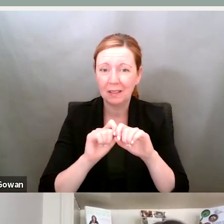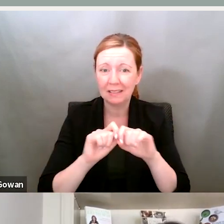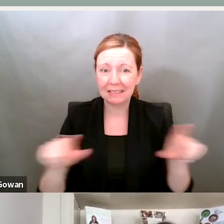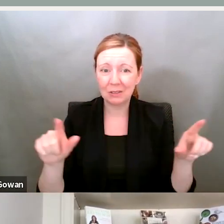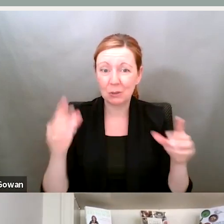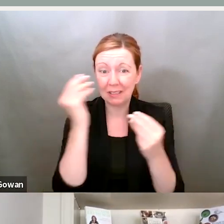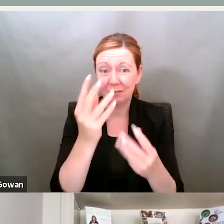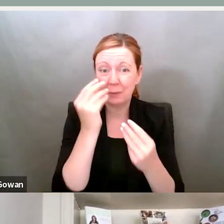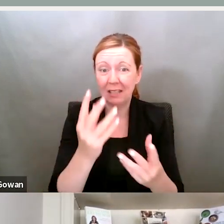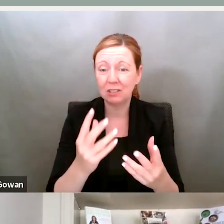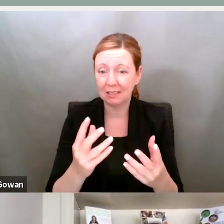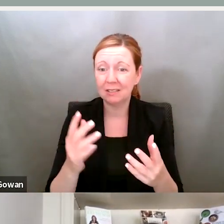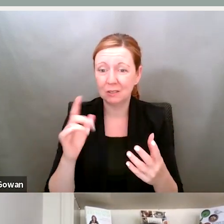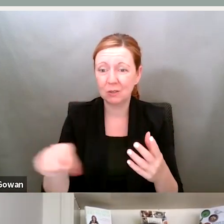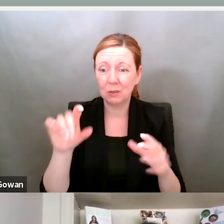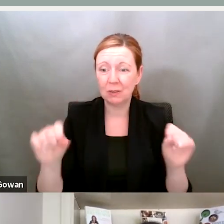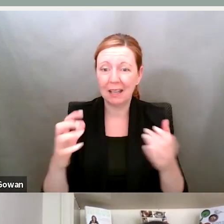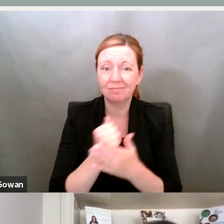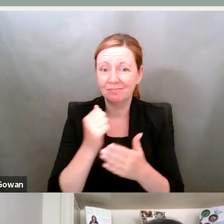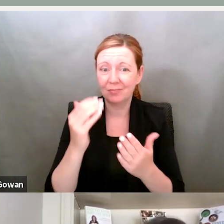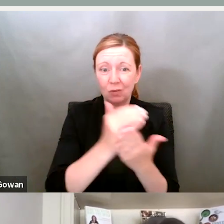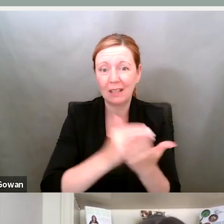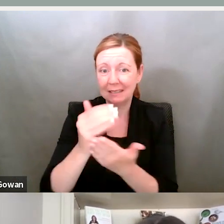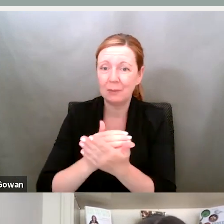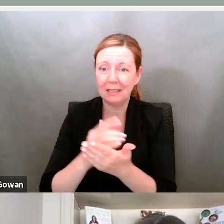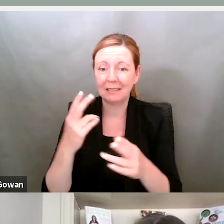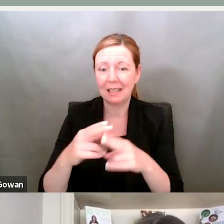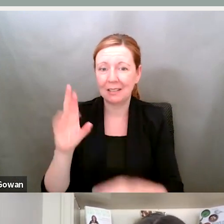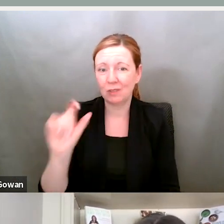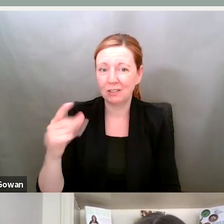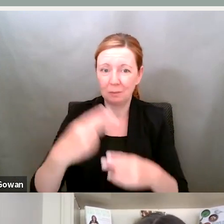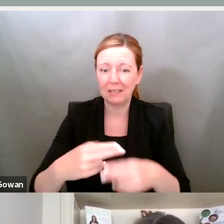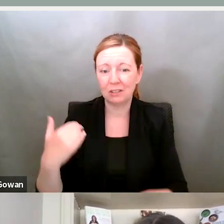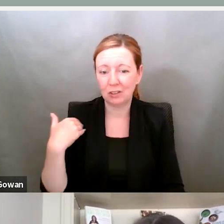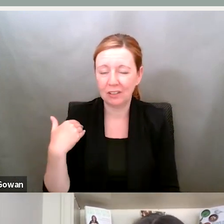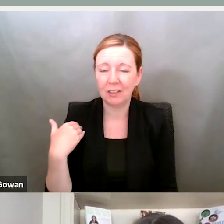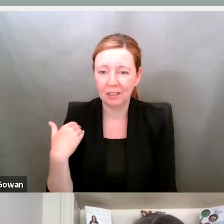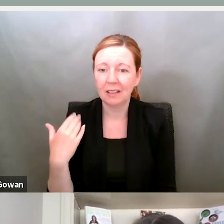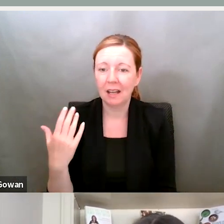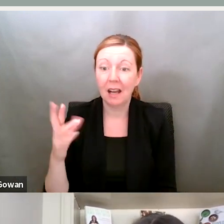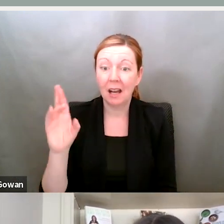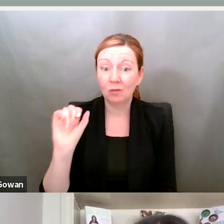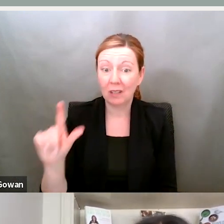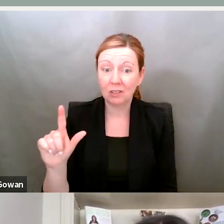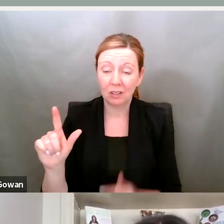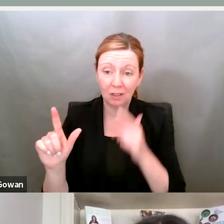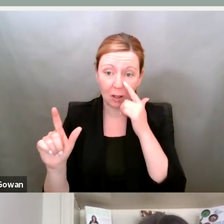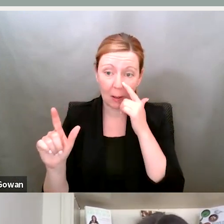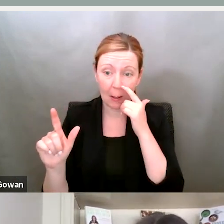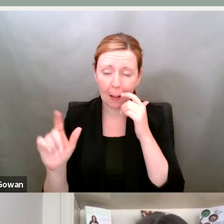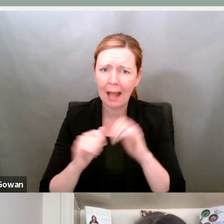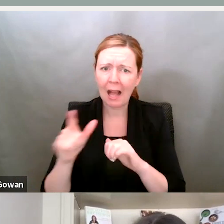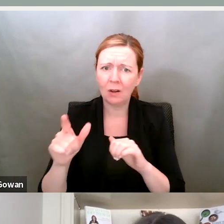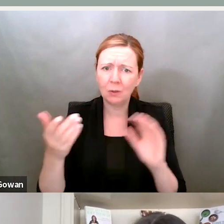guys information so that you can get the recipes, as Rachel mentioned earlier. Rachel, how